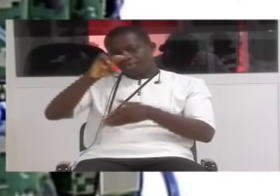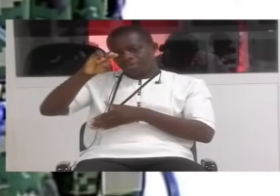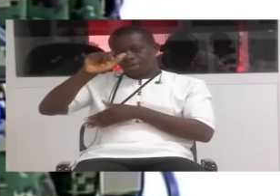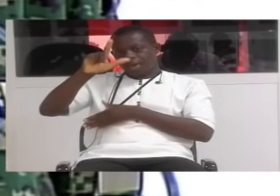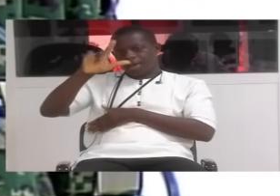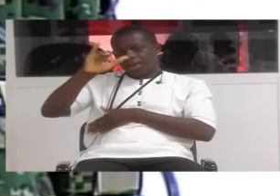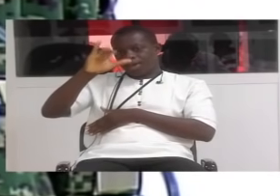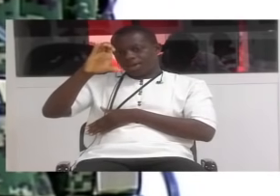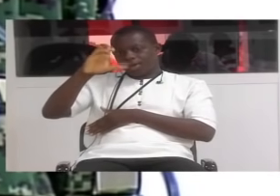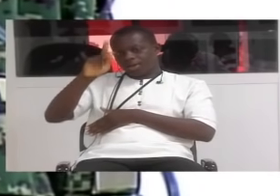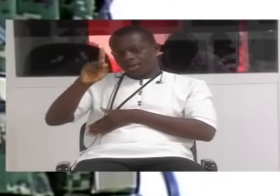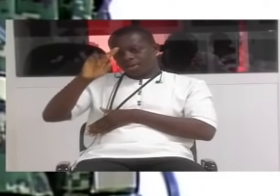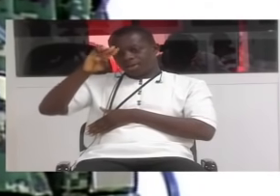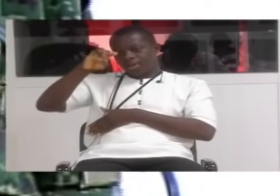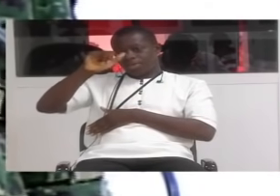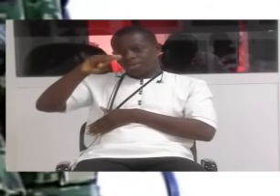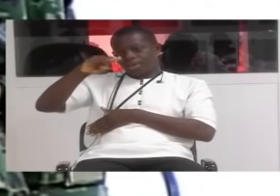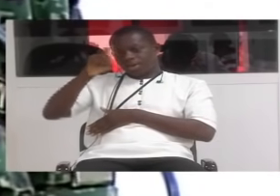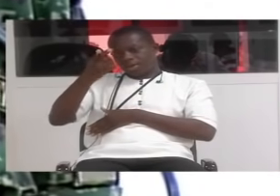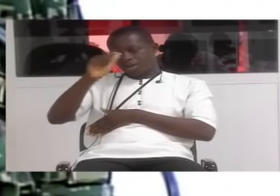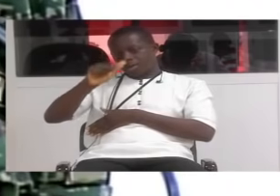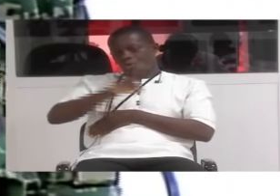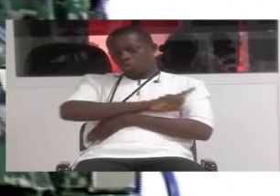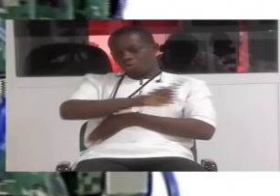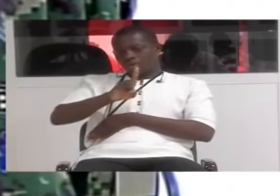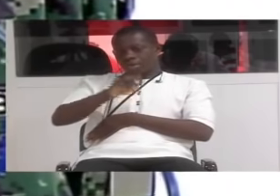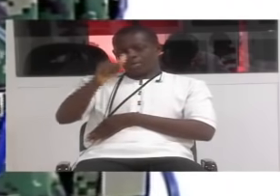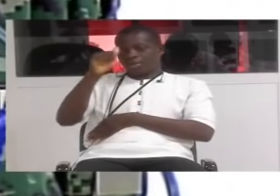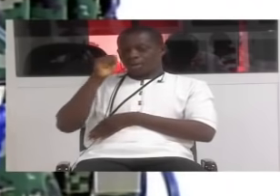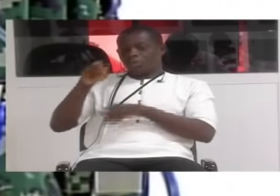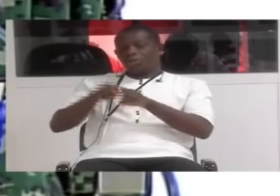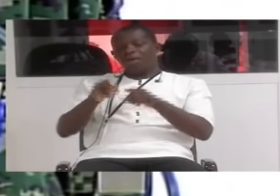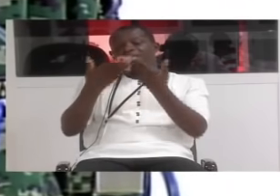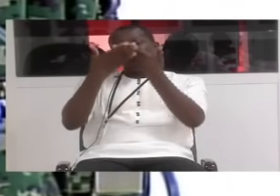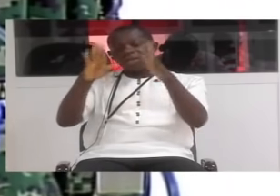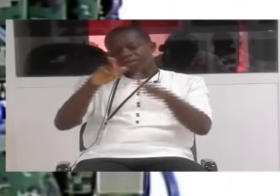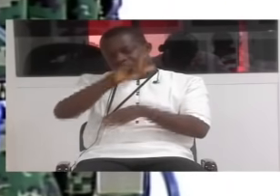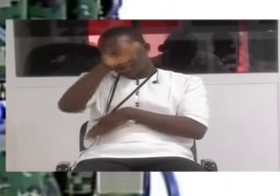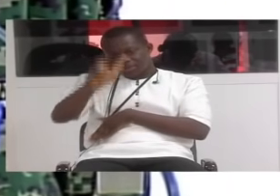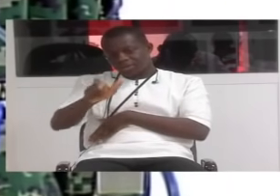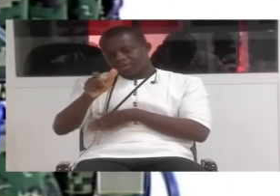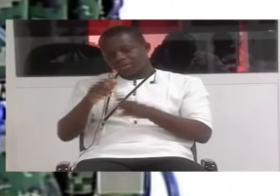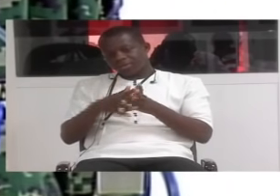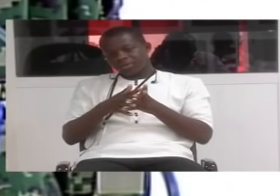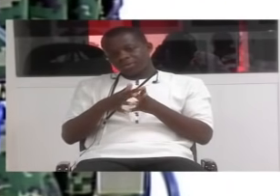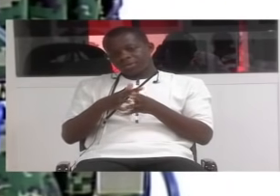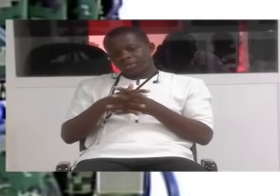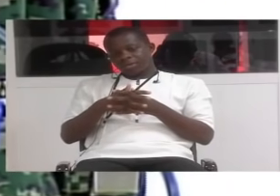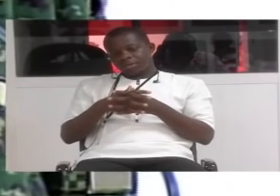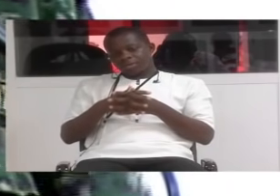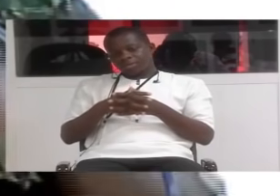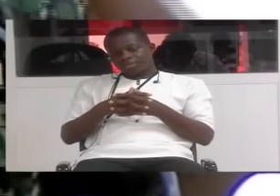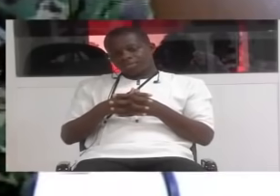gave them to Malik Manga. Dolebe Koma Ako Ala finish. We were the ones behind and he said to us, finish